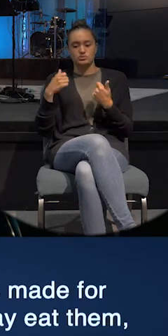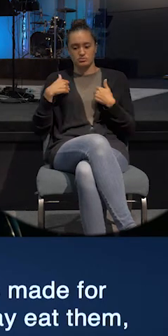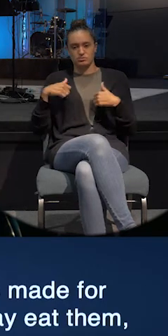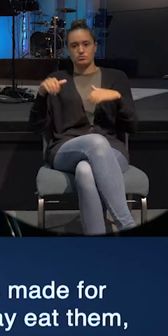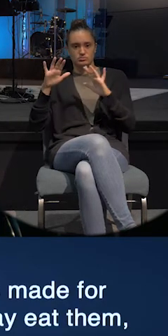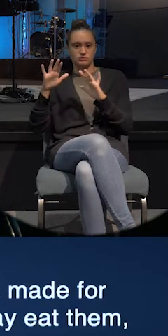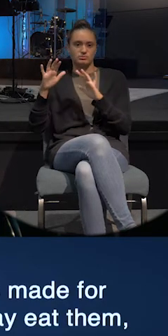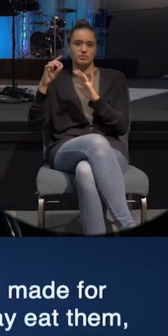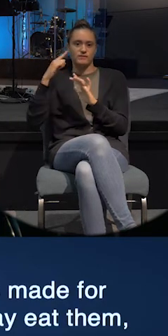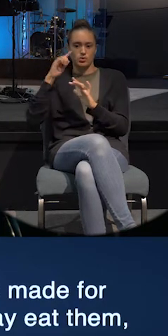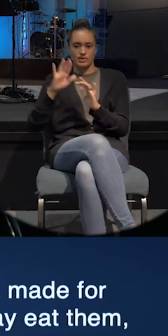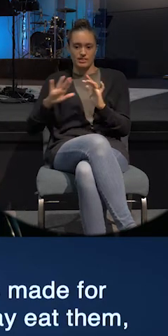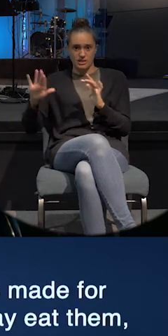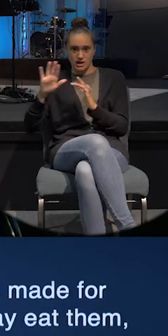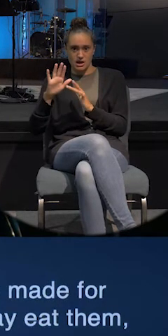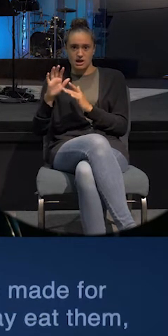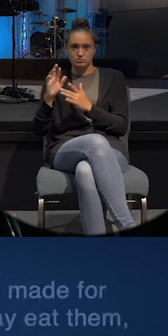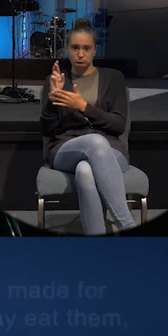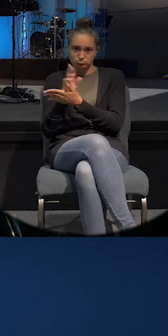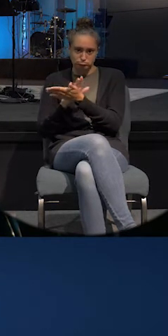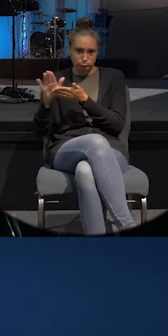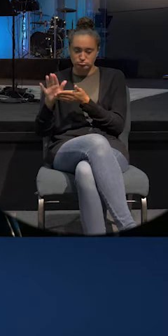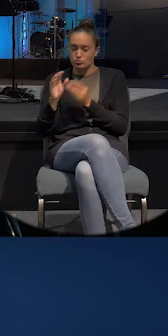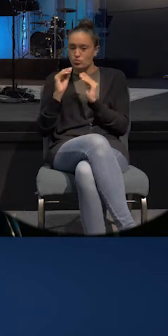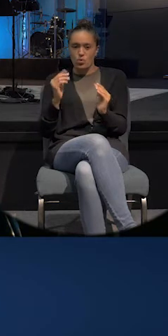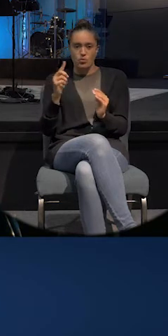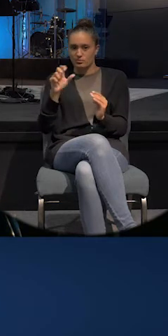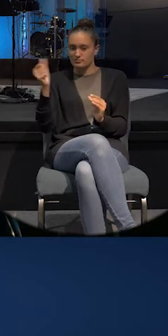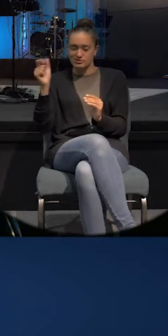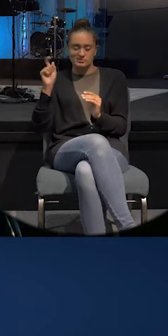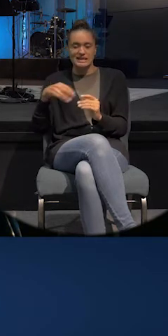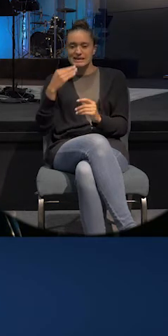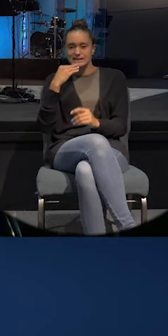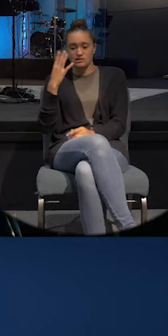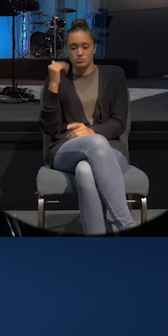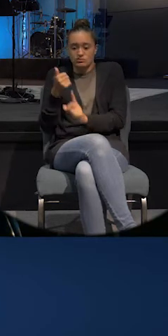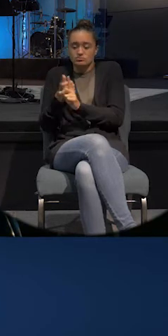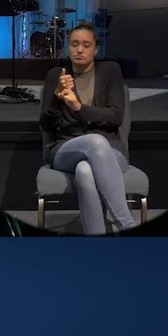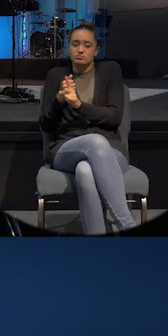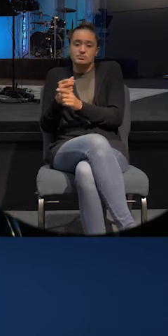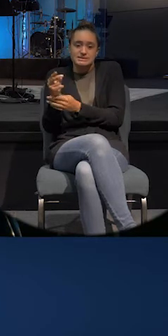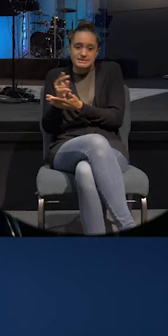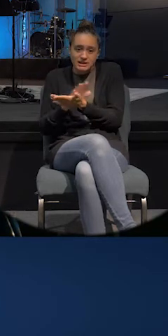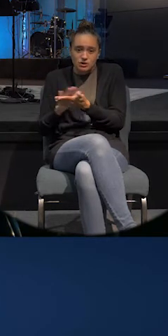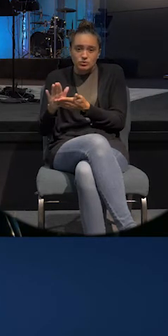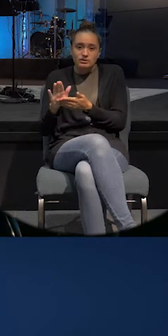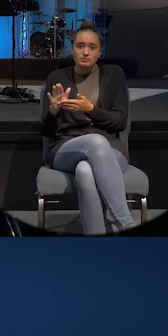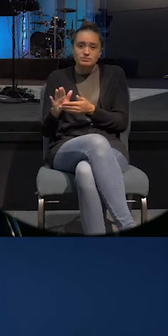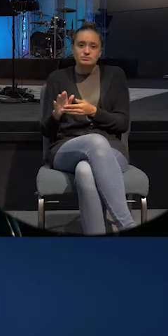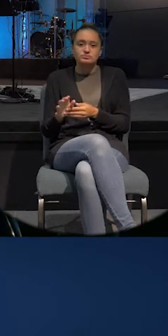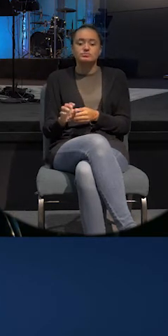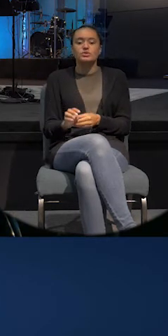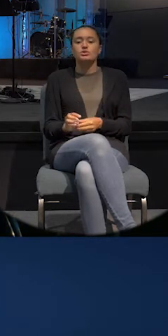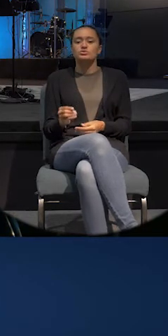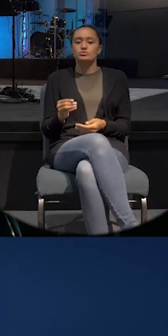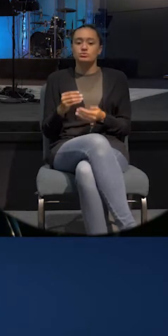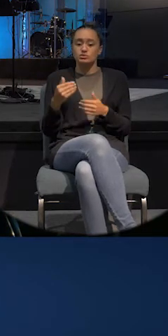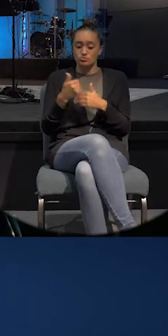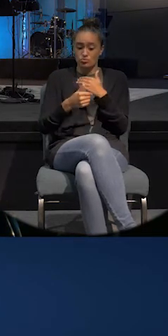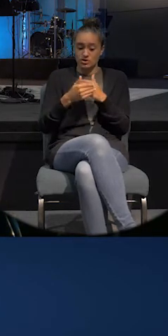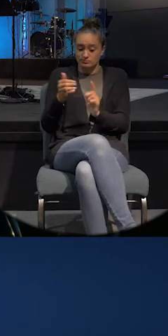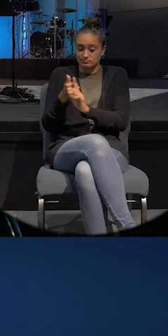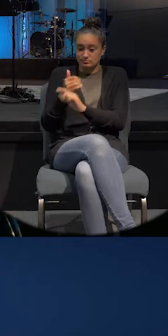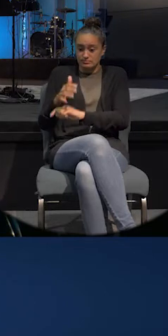consecration. No one else may eat them because they are sacred." So the loaves of bread were put in a